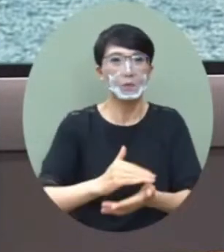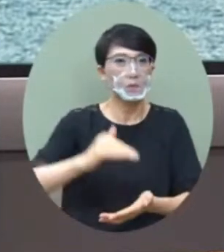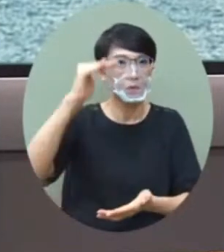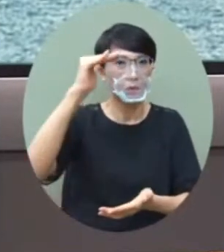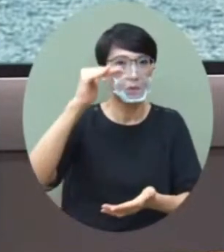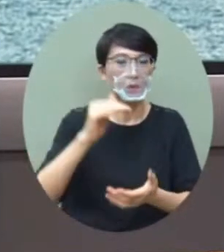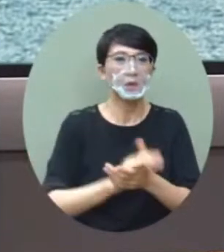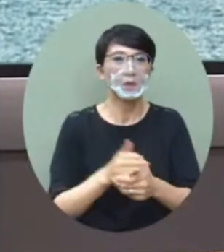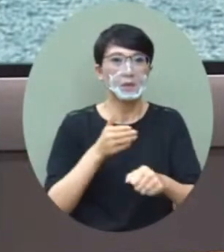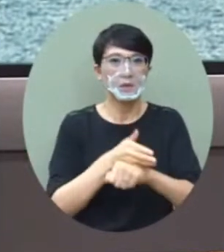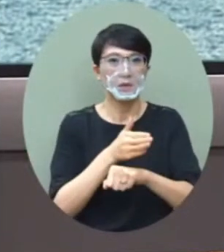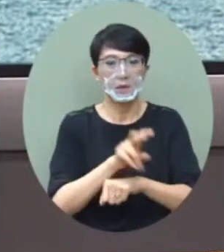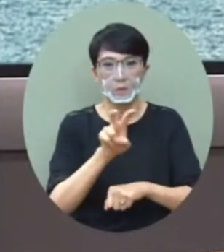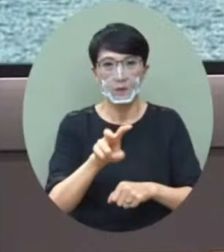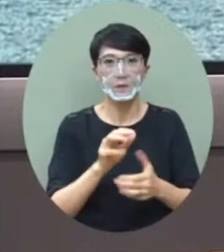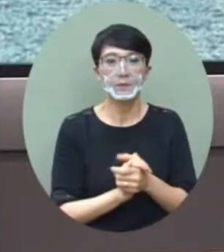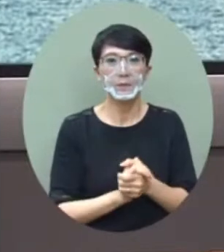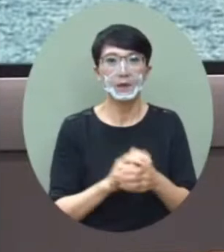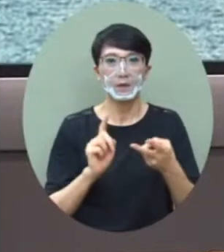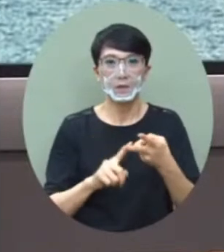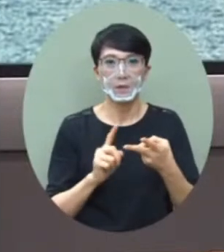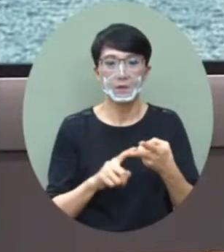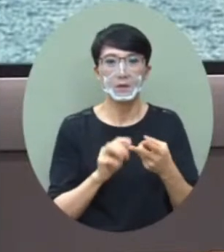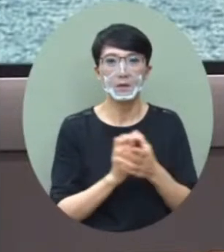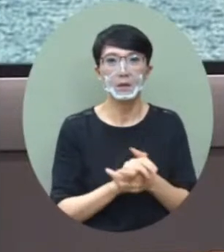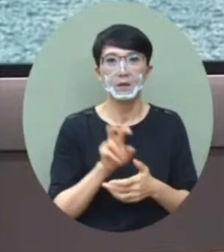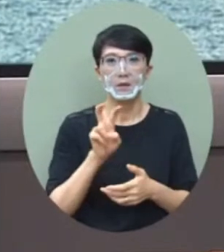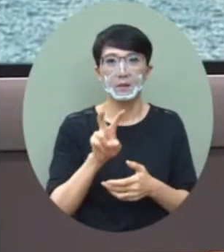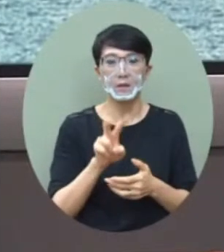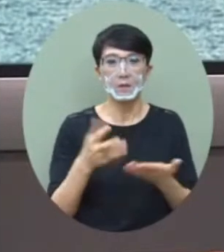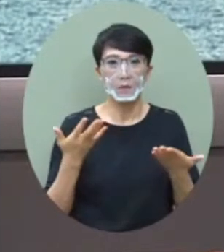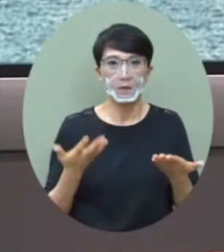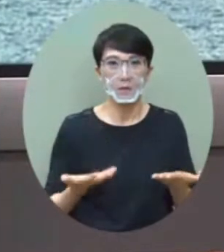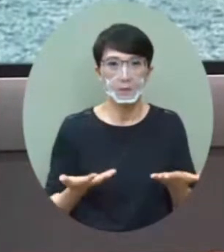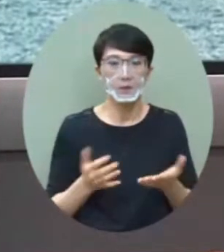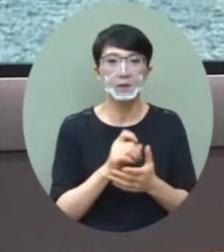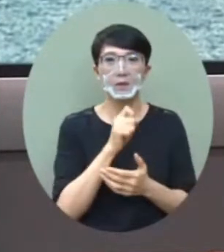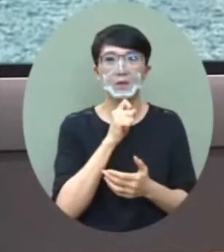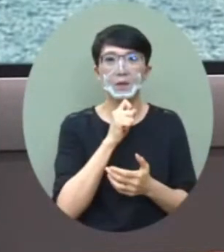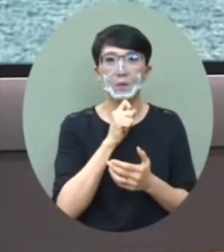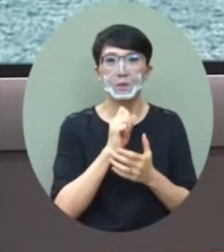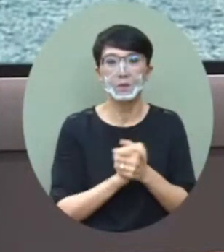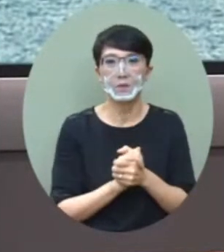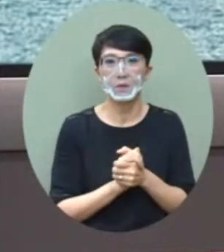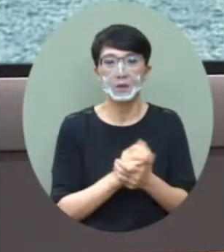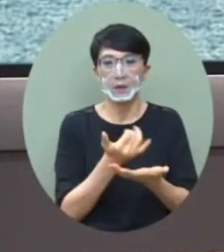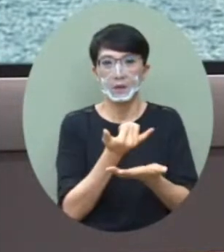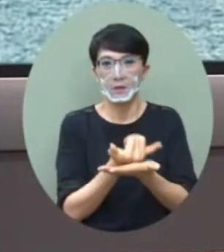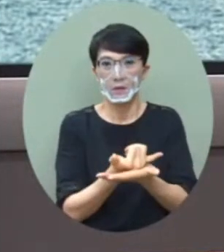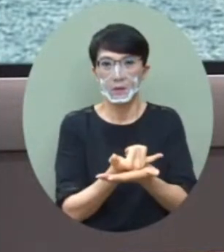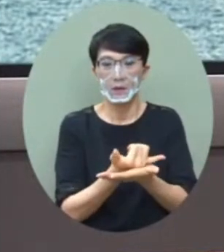there are other risk factors leading to a high death rate for COVID patients.